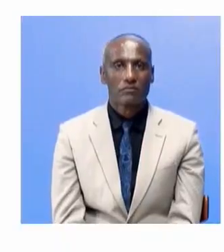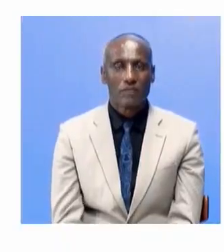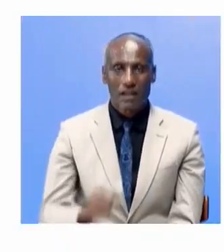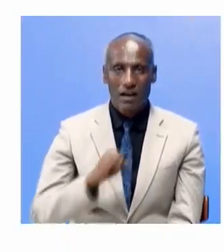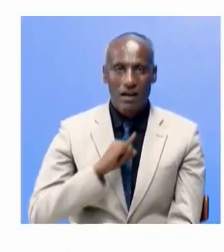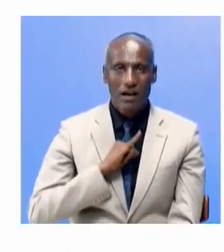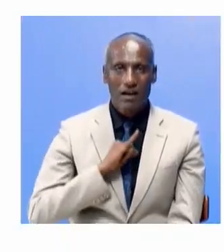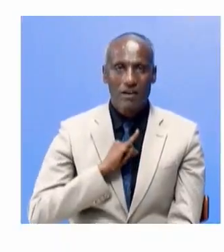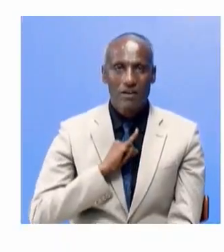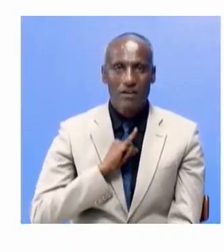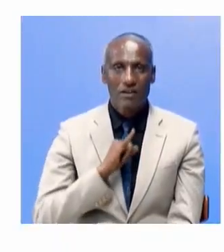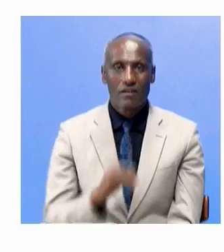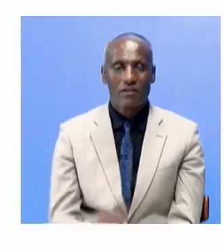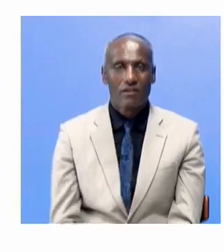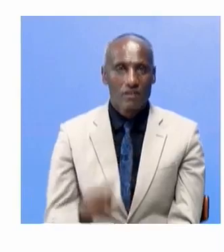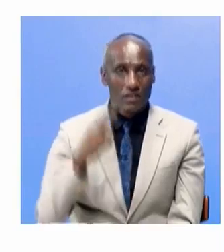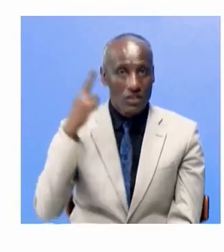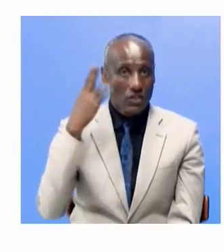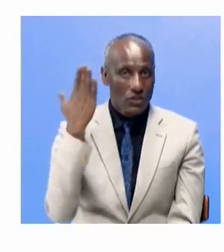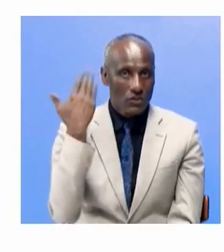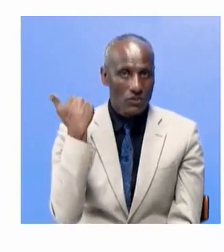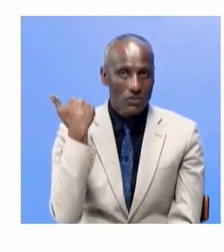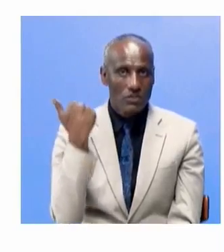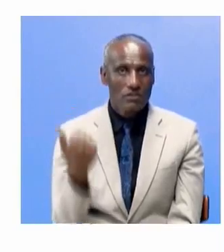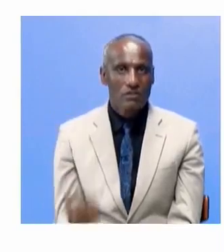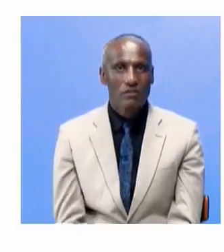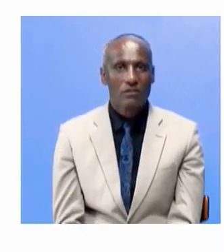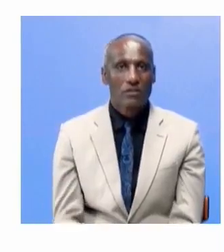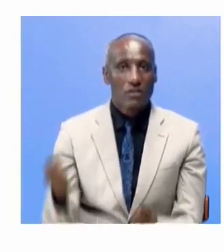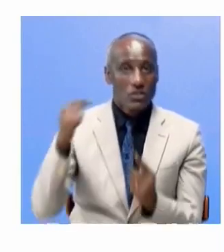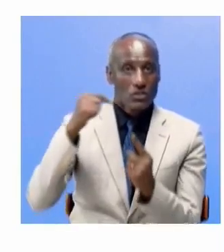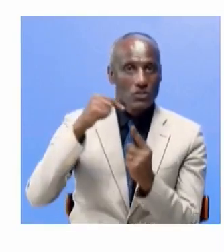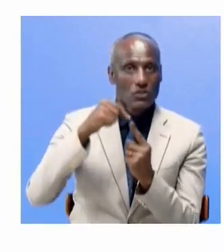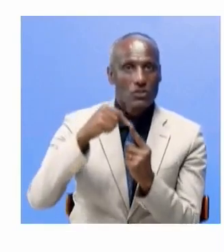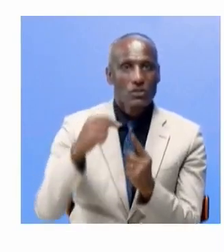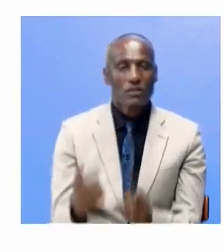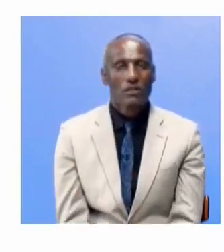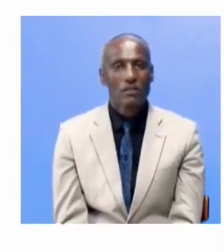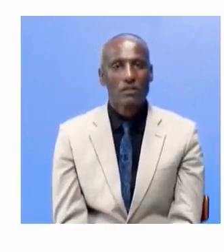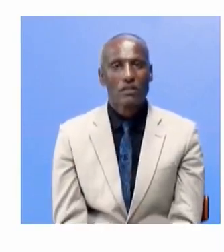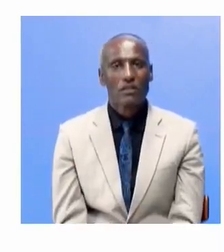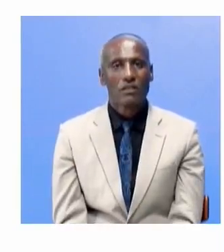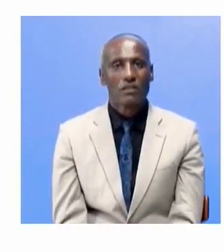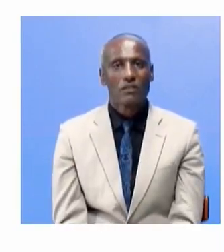I used to